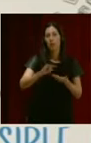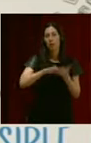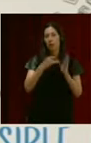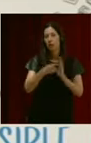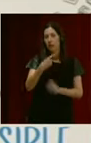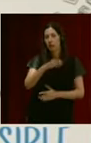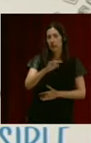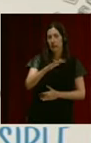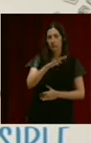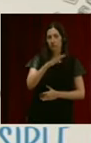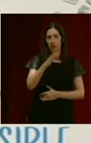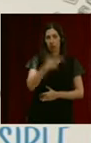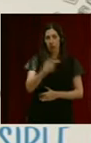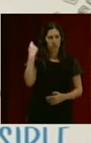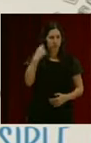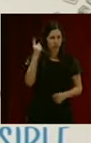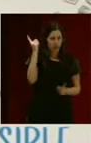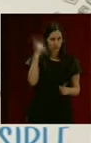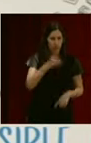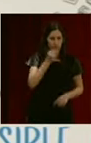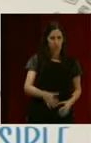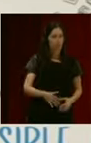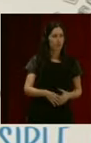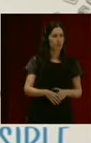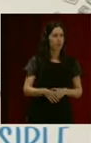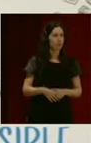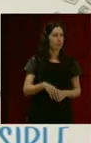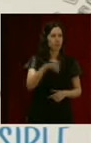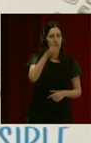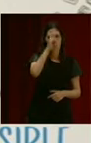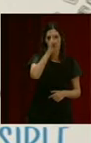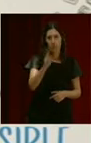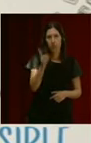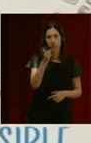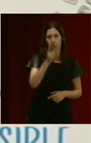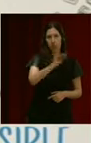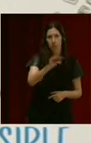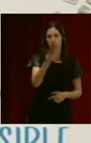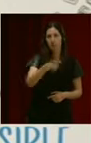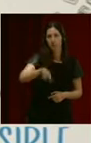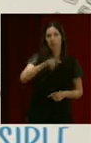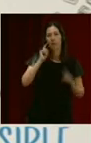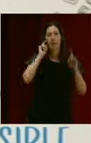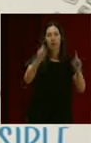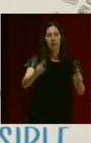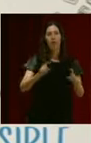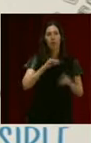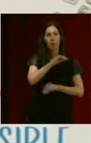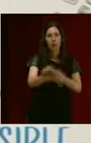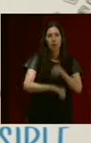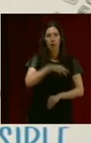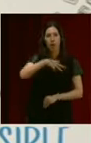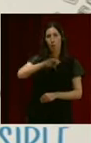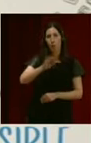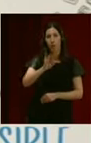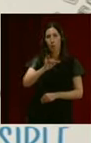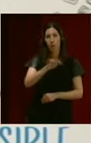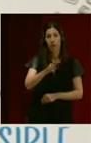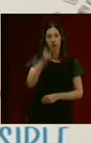problem, which is the cost of the system, which is quite expensive.